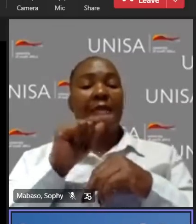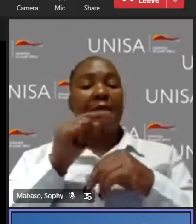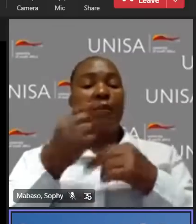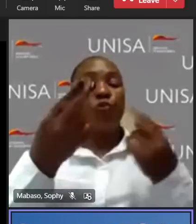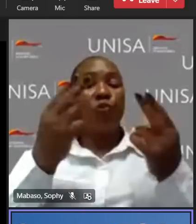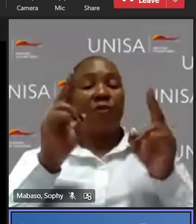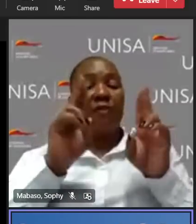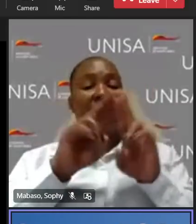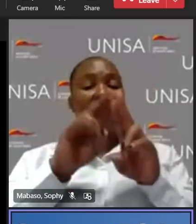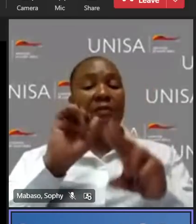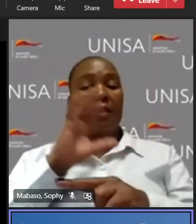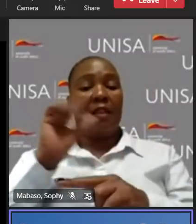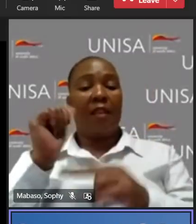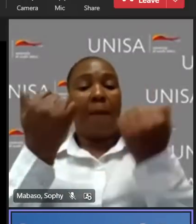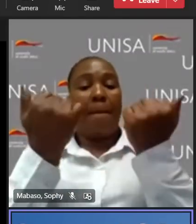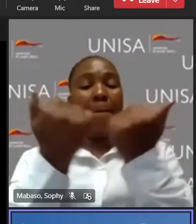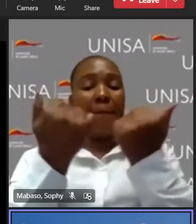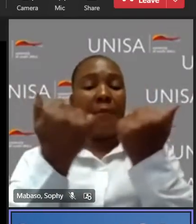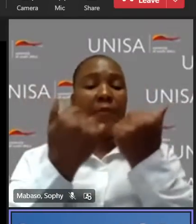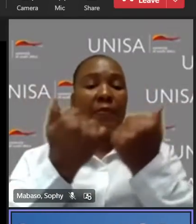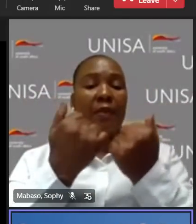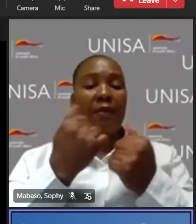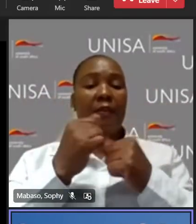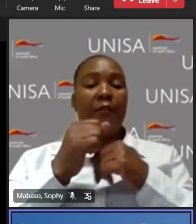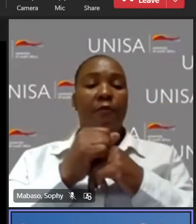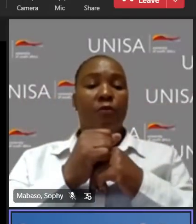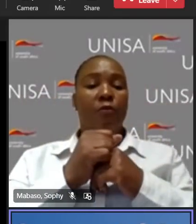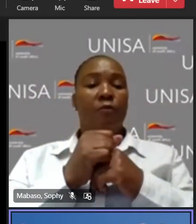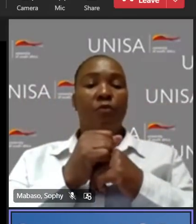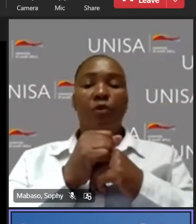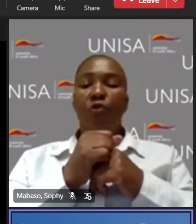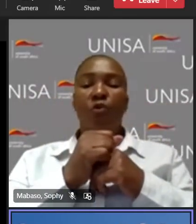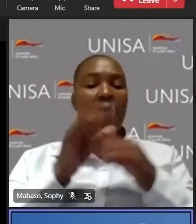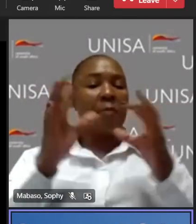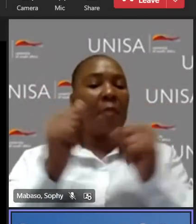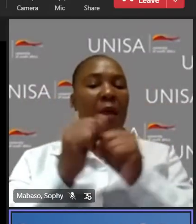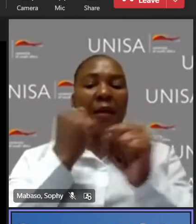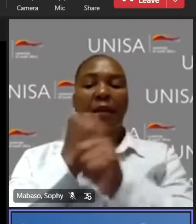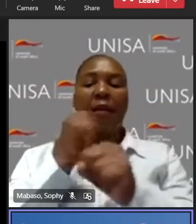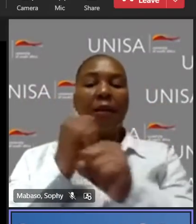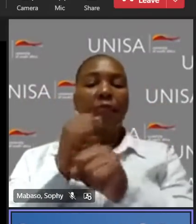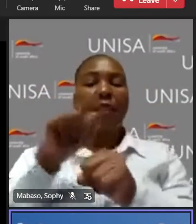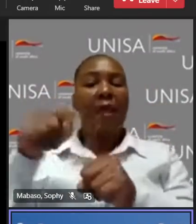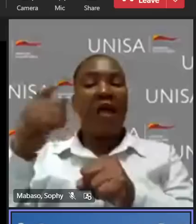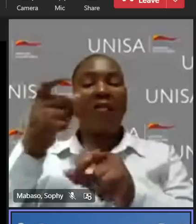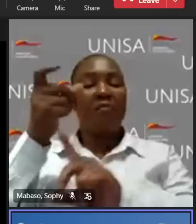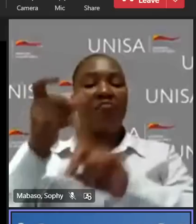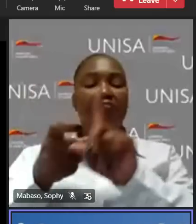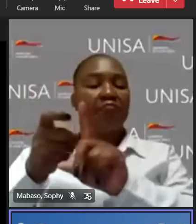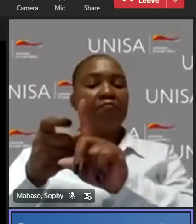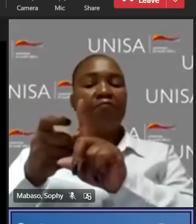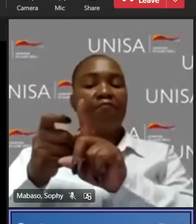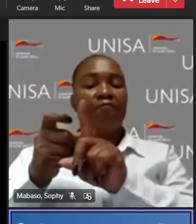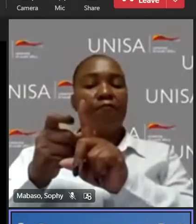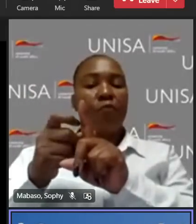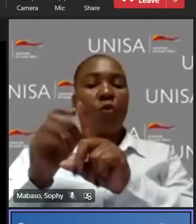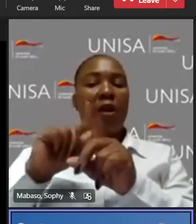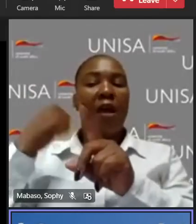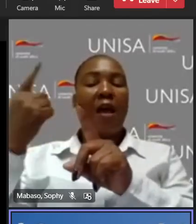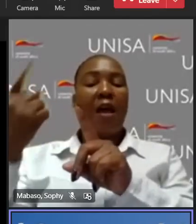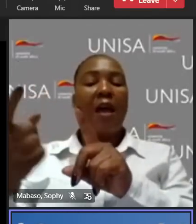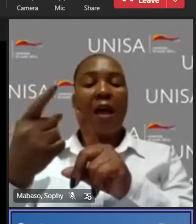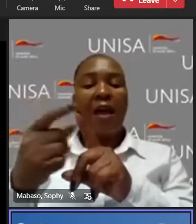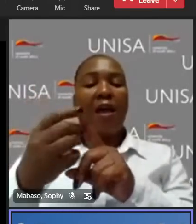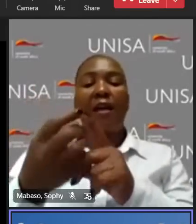UNISA bursary. We are not partnering with any donors or external donors and so on, but it is funding that it's